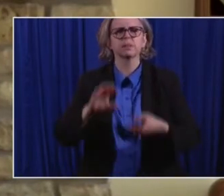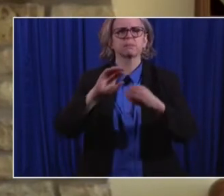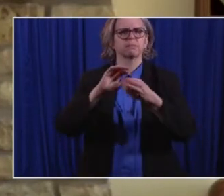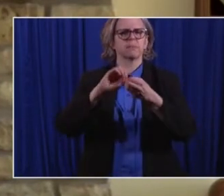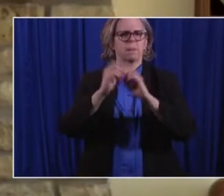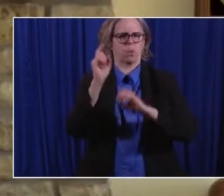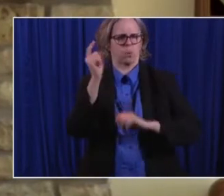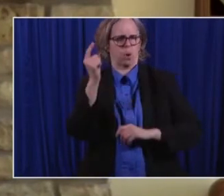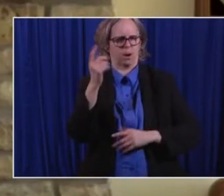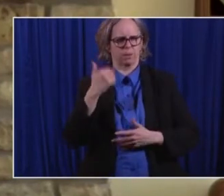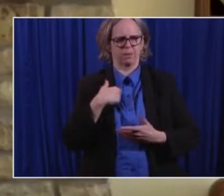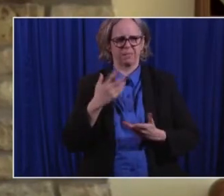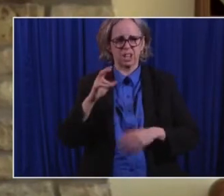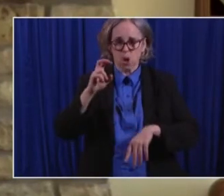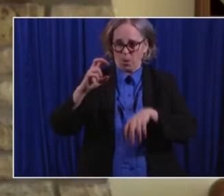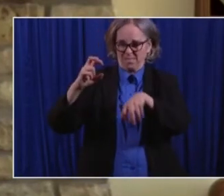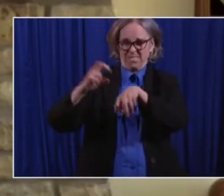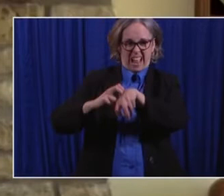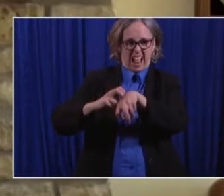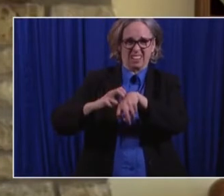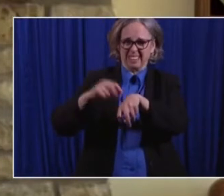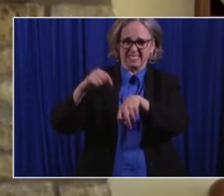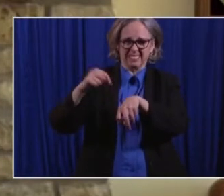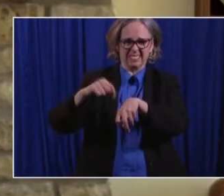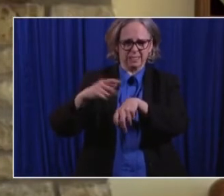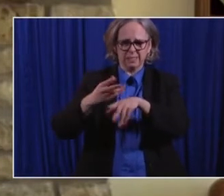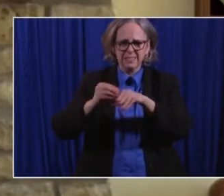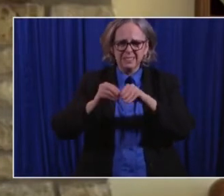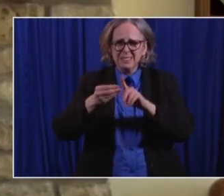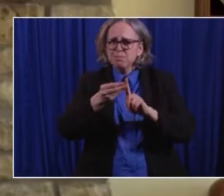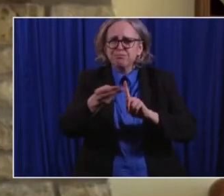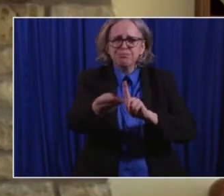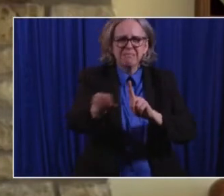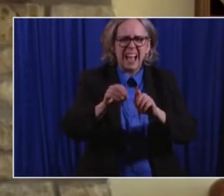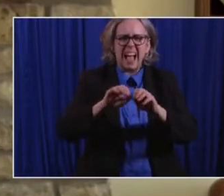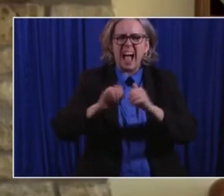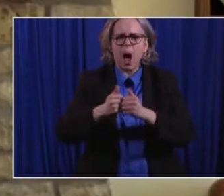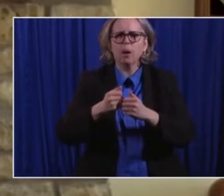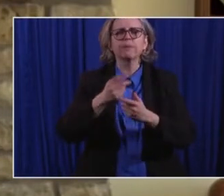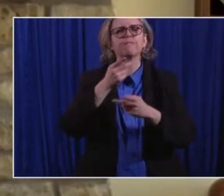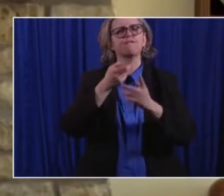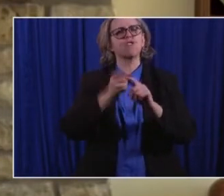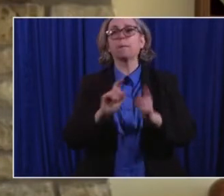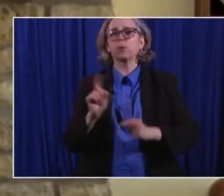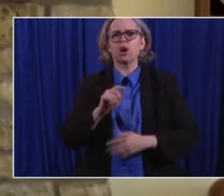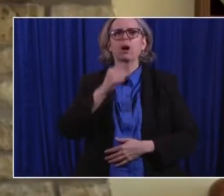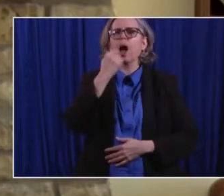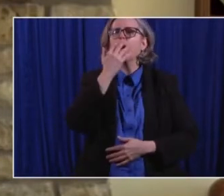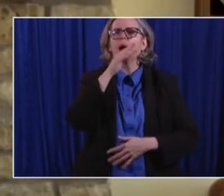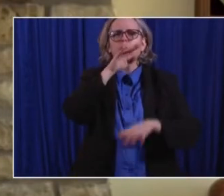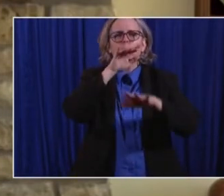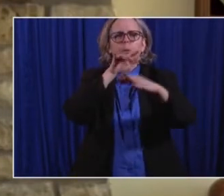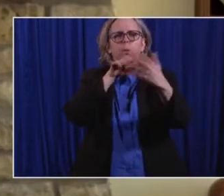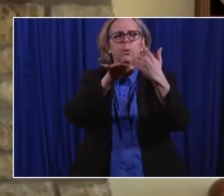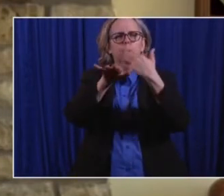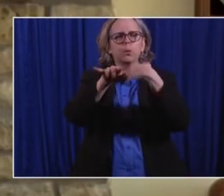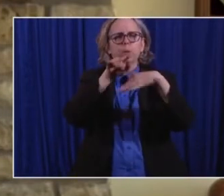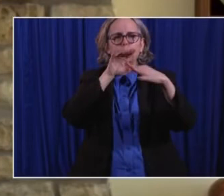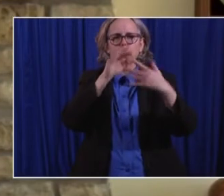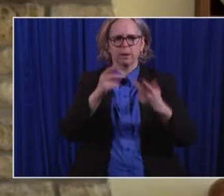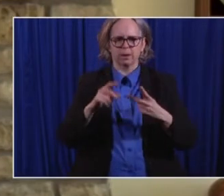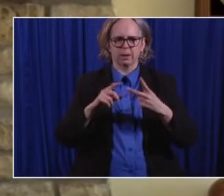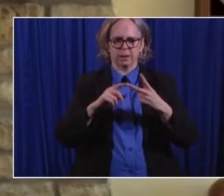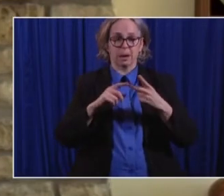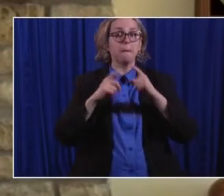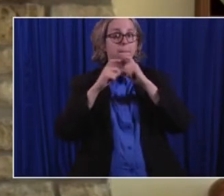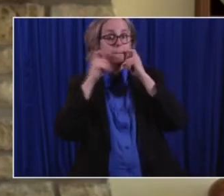best by airborne. 2, masks work. 3, distance matters. The further away you